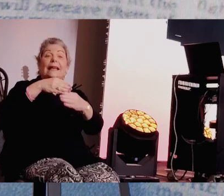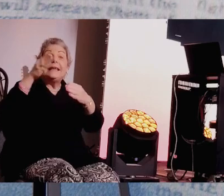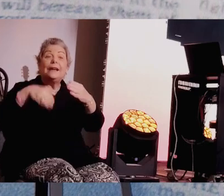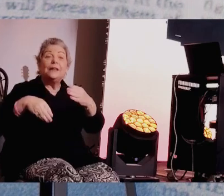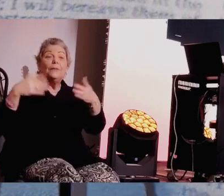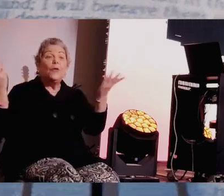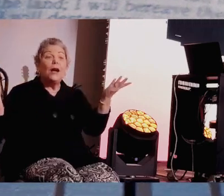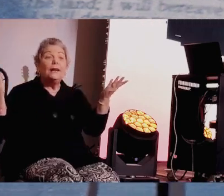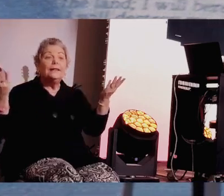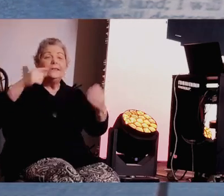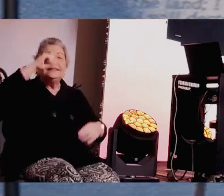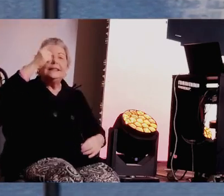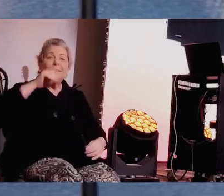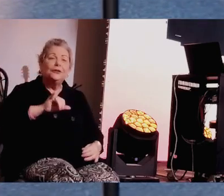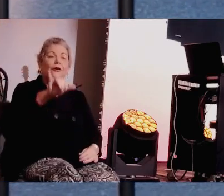Eternal life.